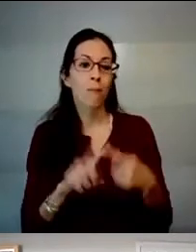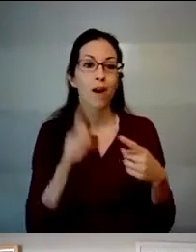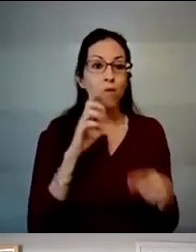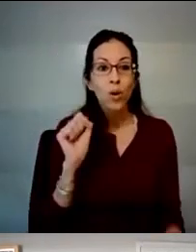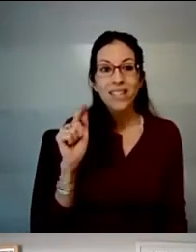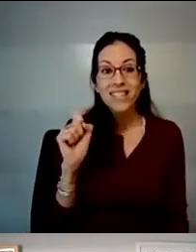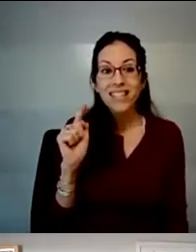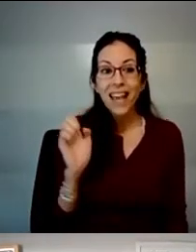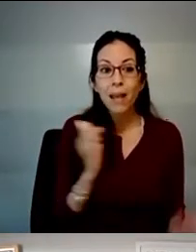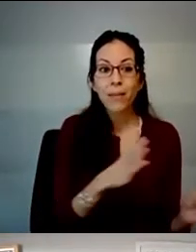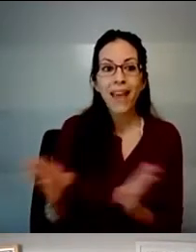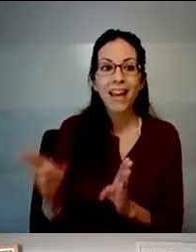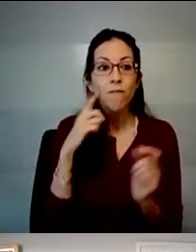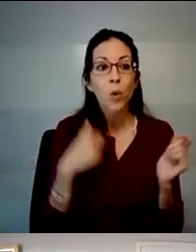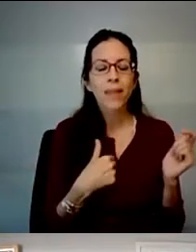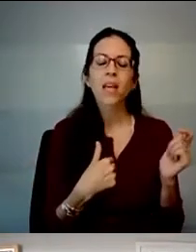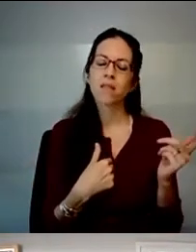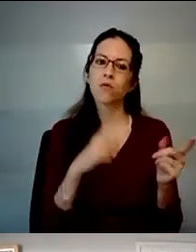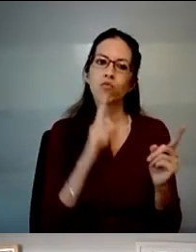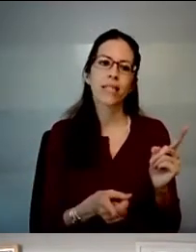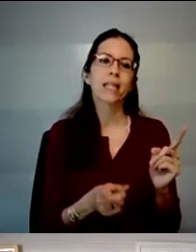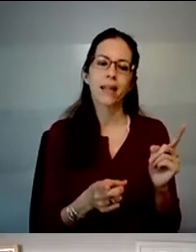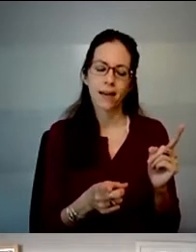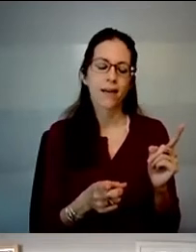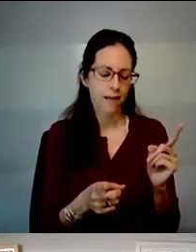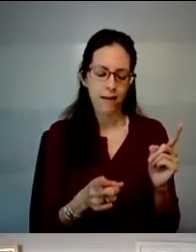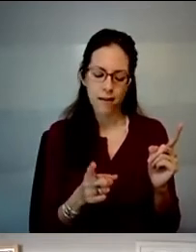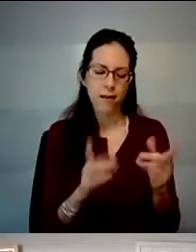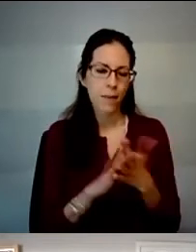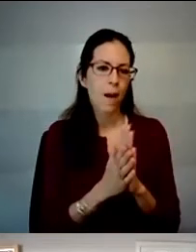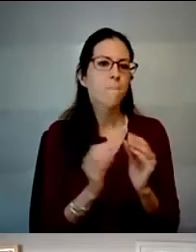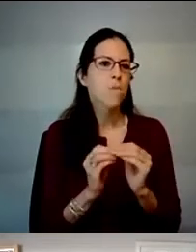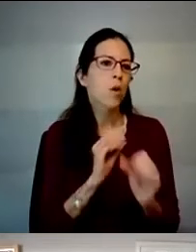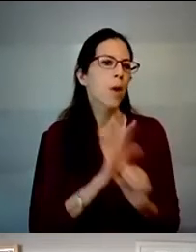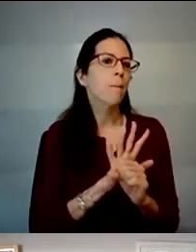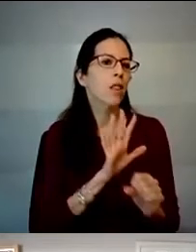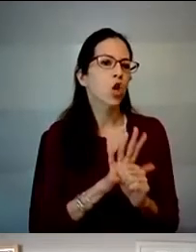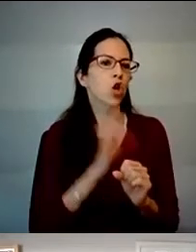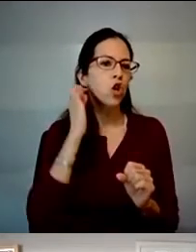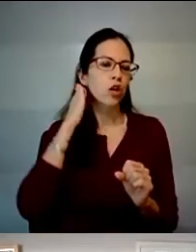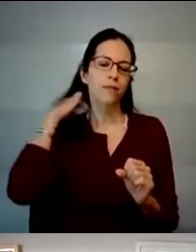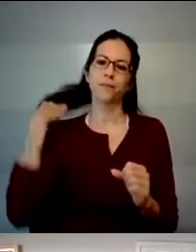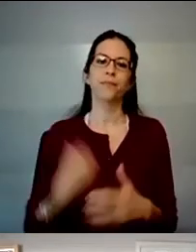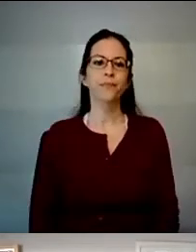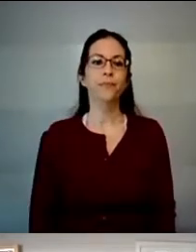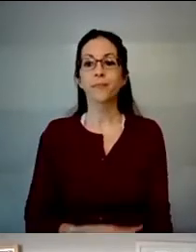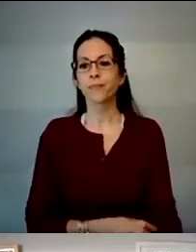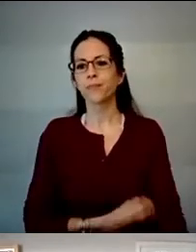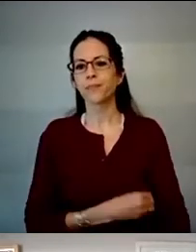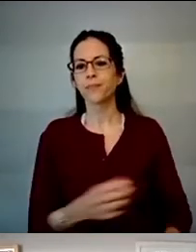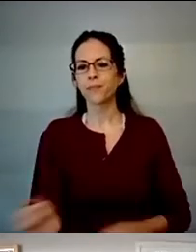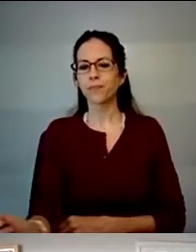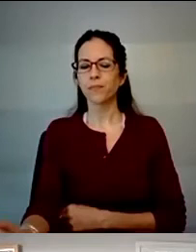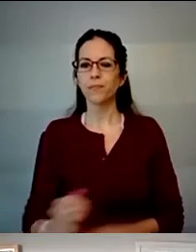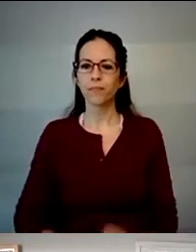me, getting really popular. You're not popular, but people are really starting to think about estate planning a lot more now more than